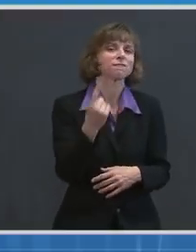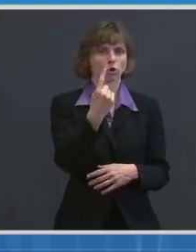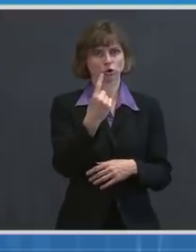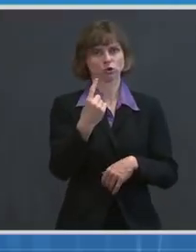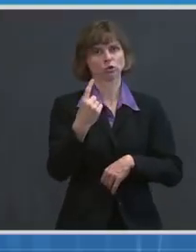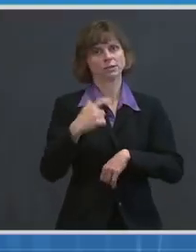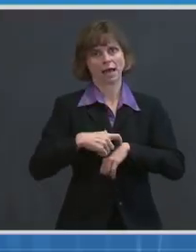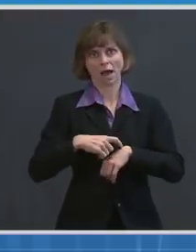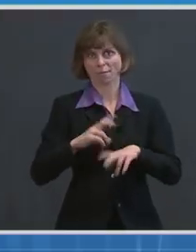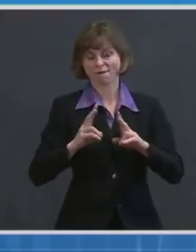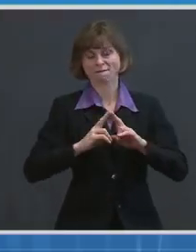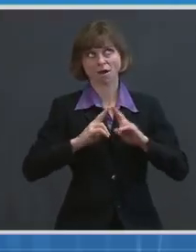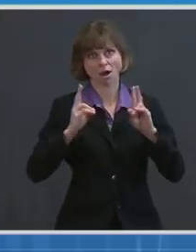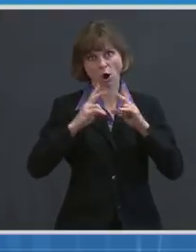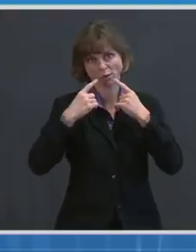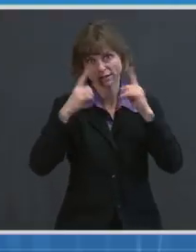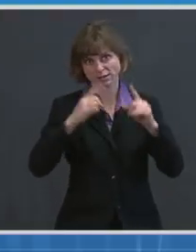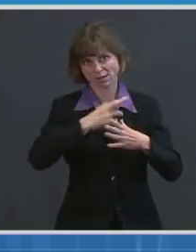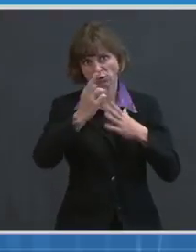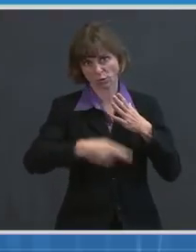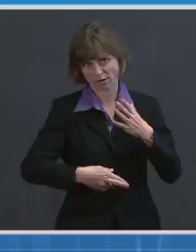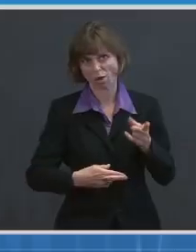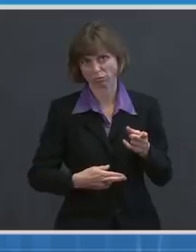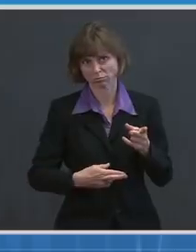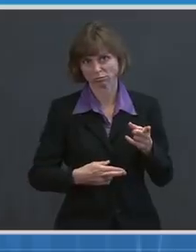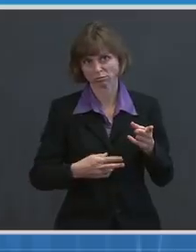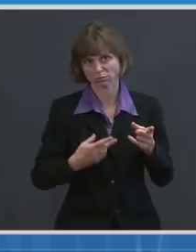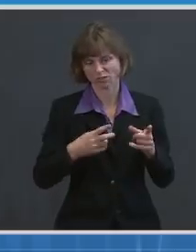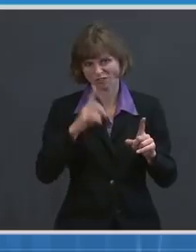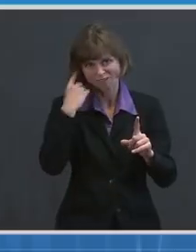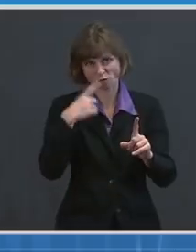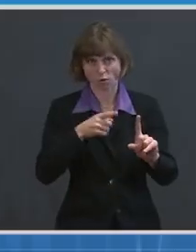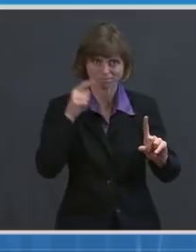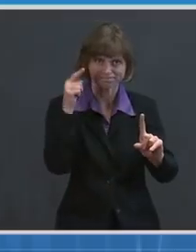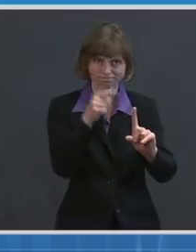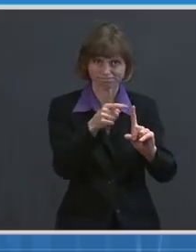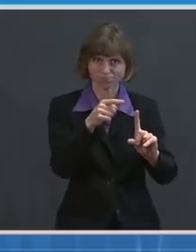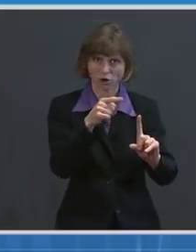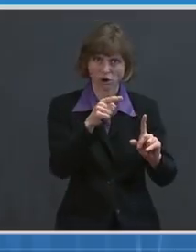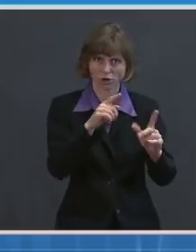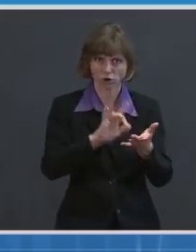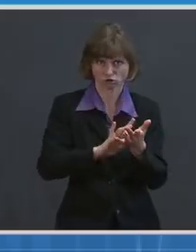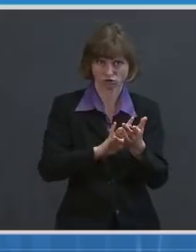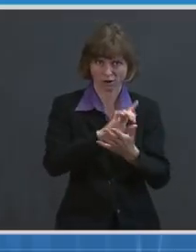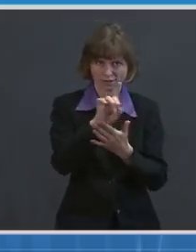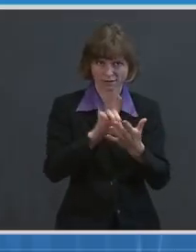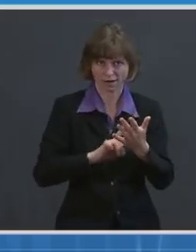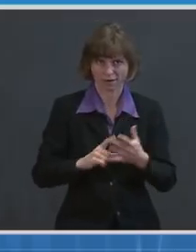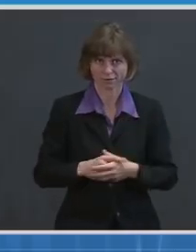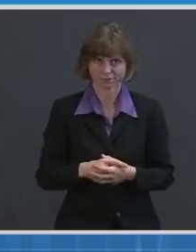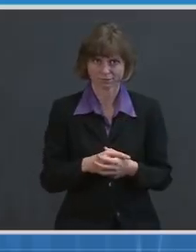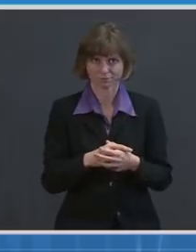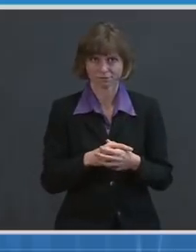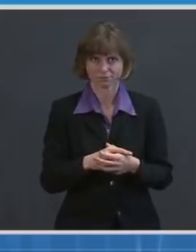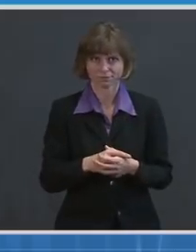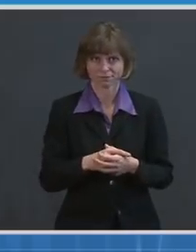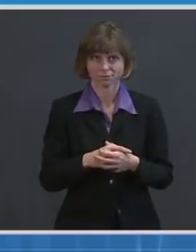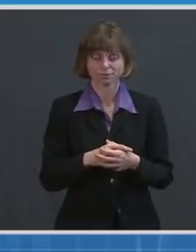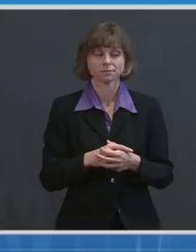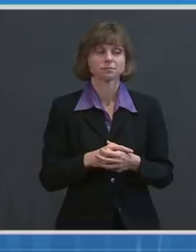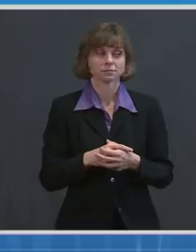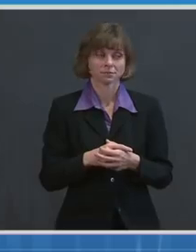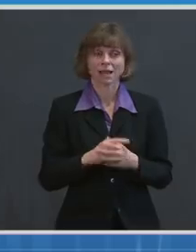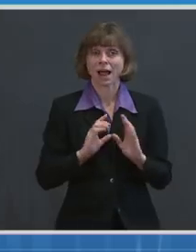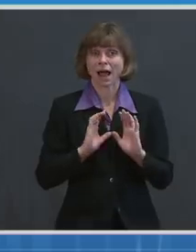extraordinarily successful results of targeted drug design. And the reason and the mechanism that we got